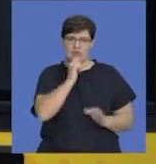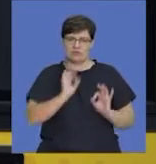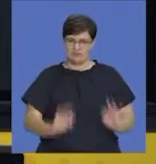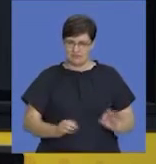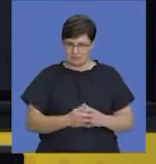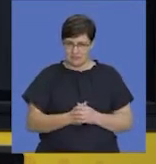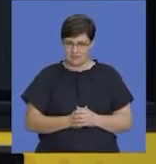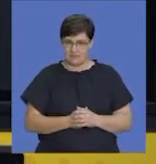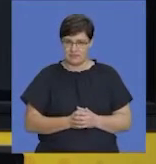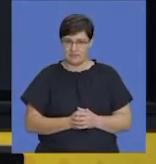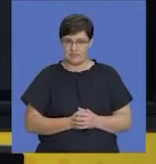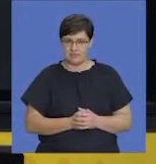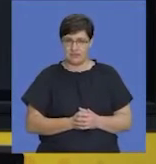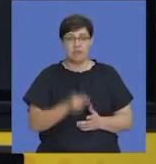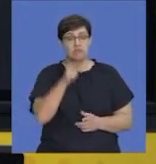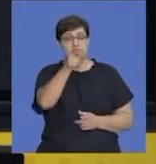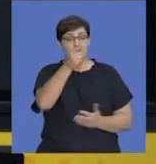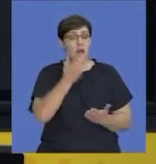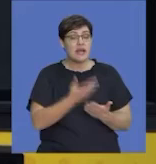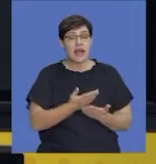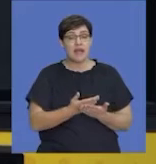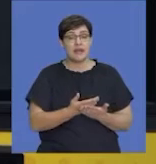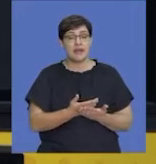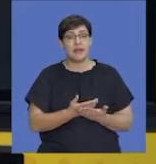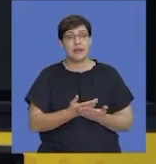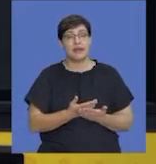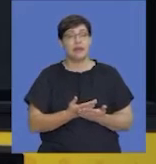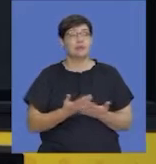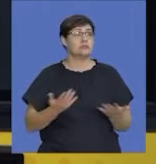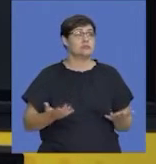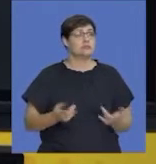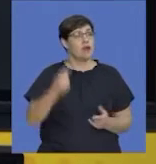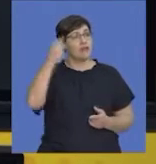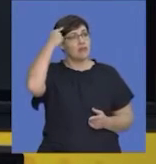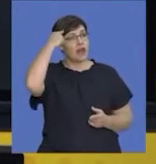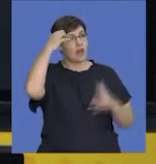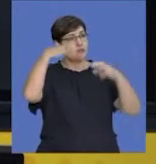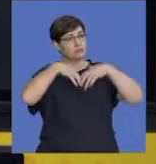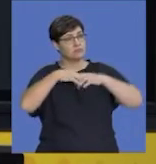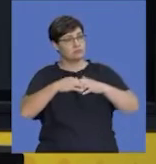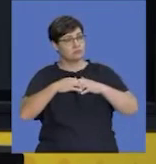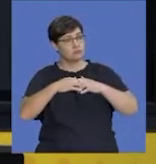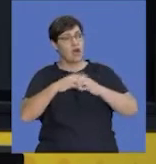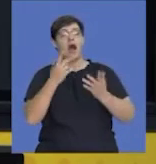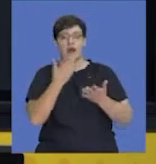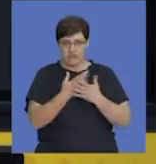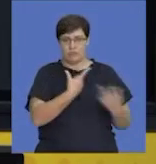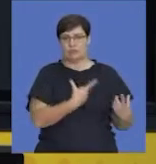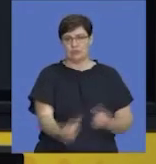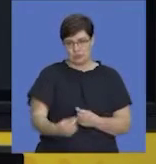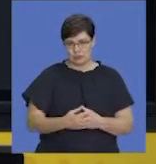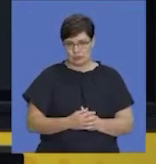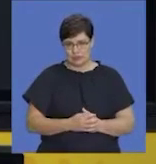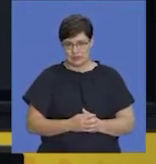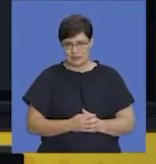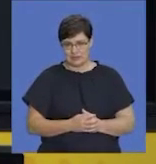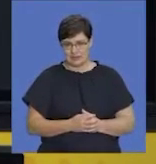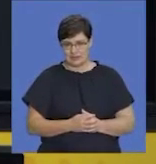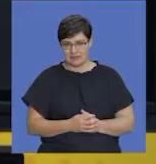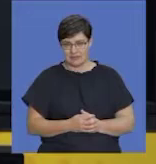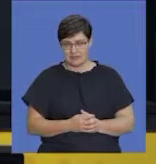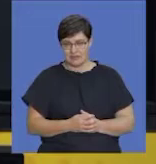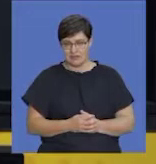minds. And basically, if we are able to think it, we can do it. That's basically it.